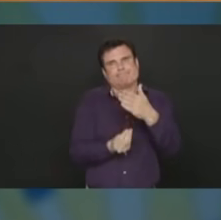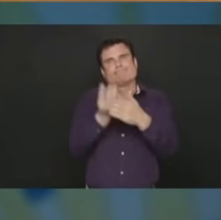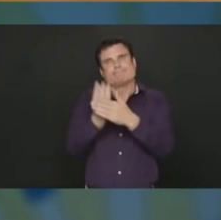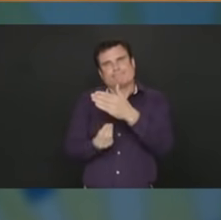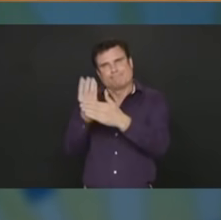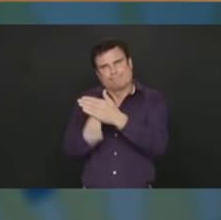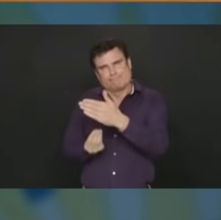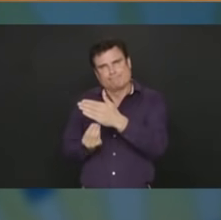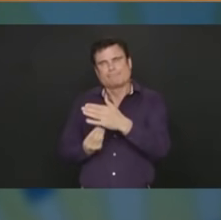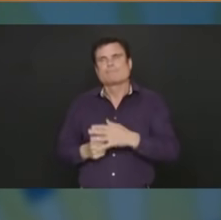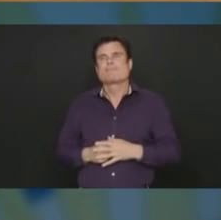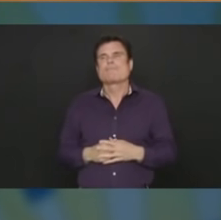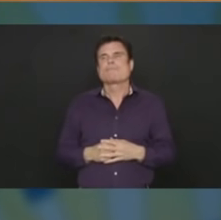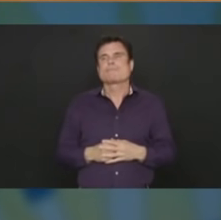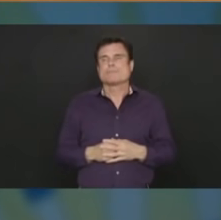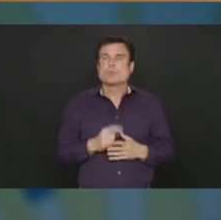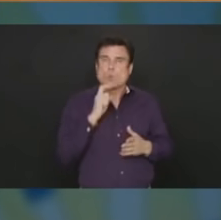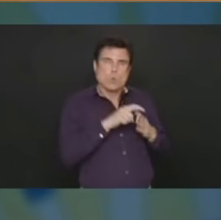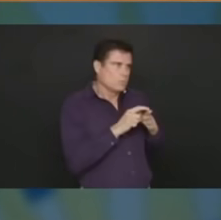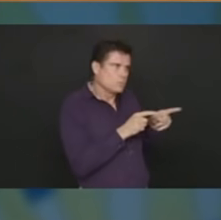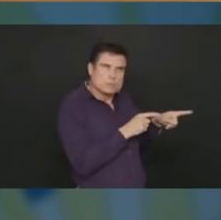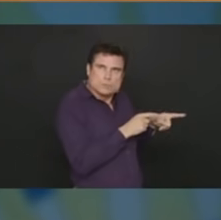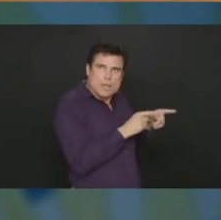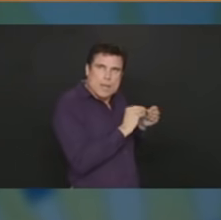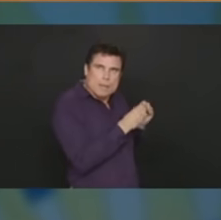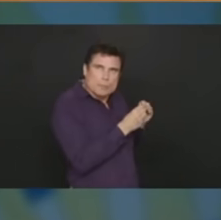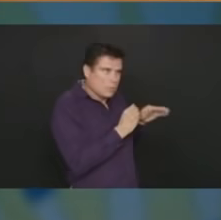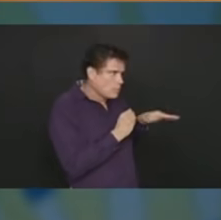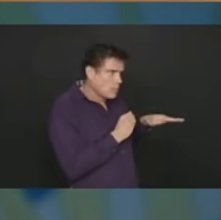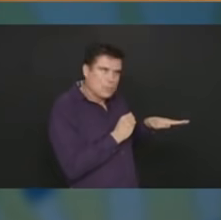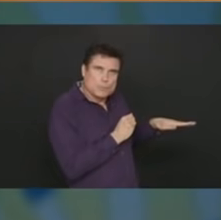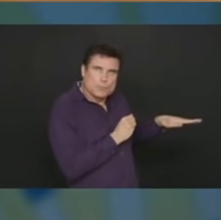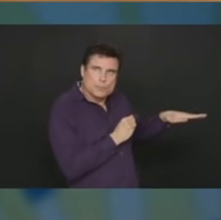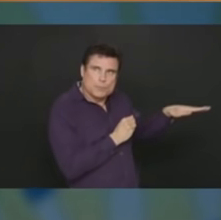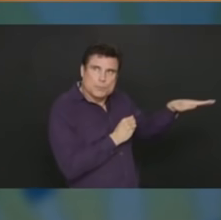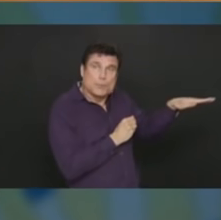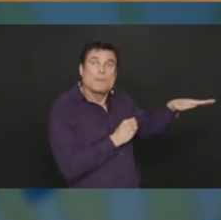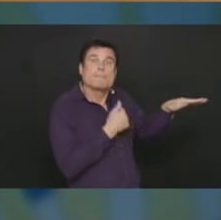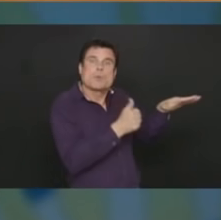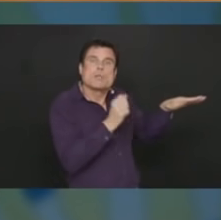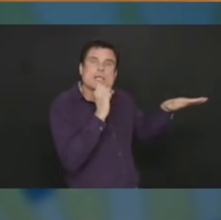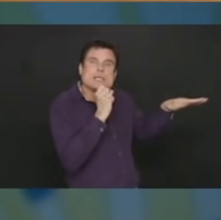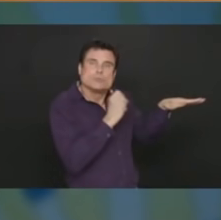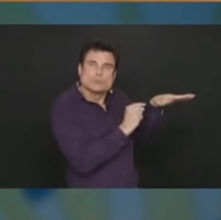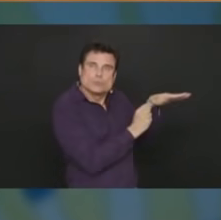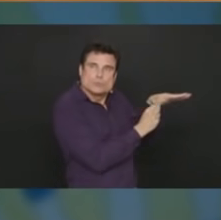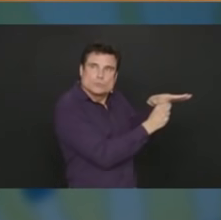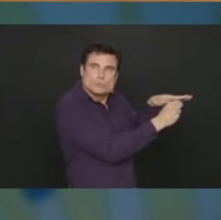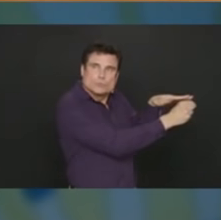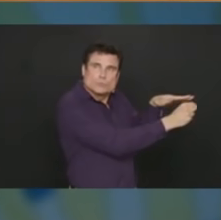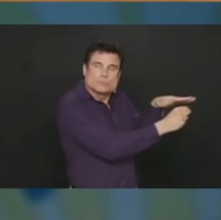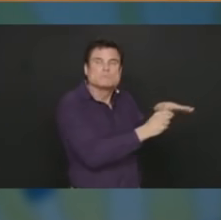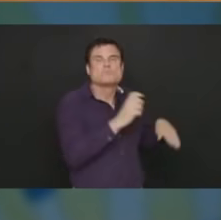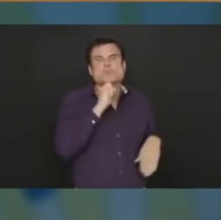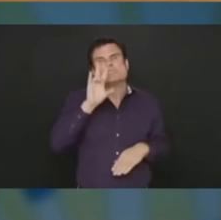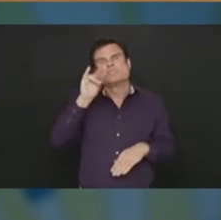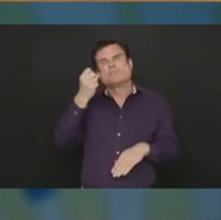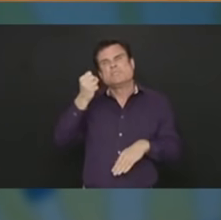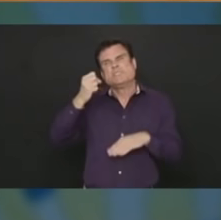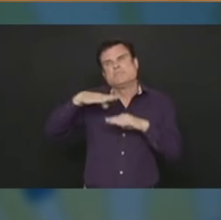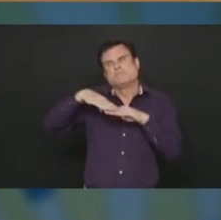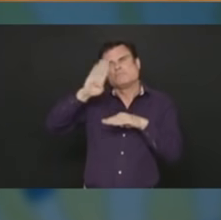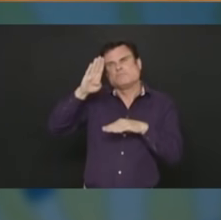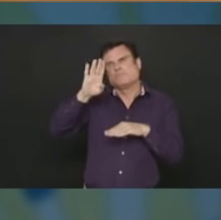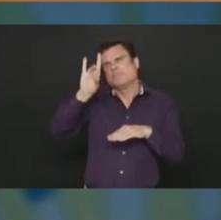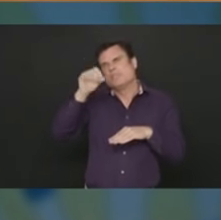been people in their 70s, 80s, and over 90. We also have seen that it's much more that